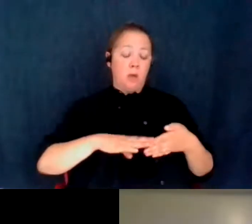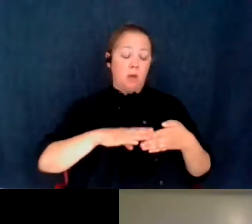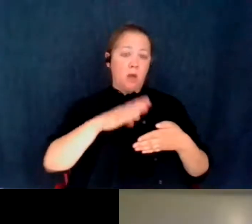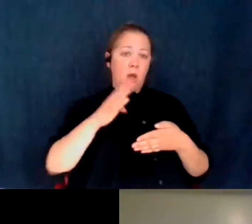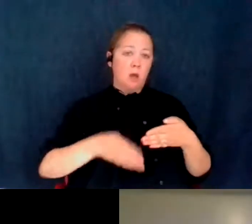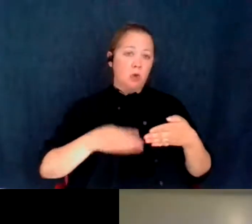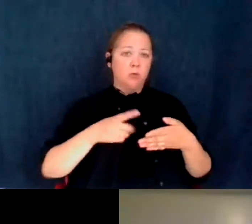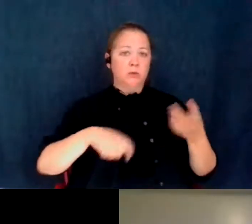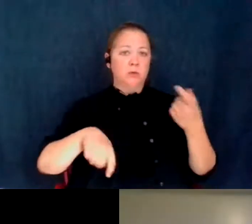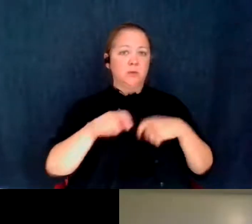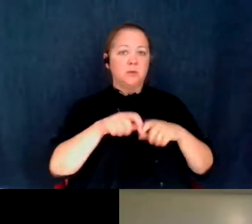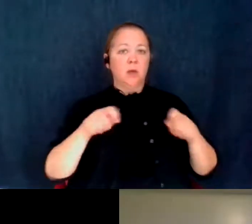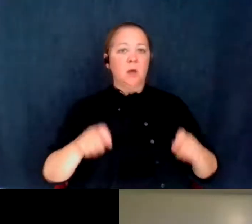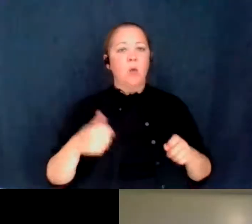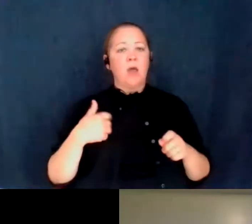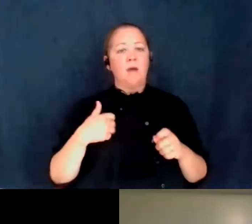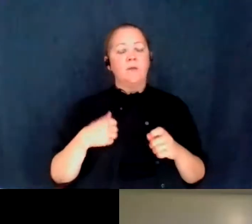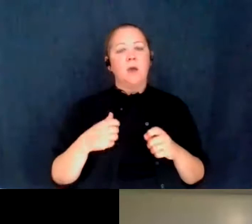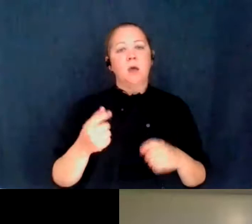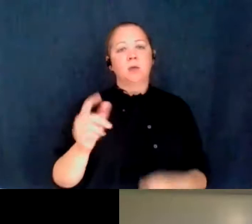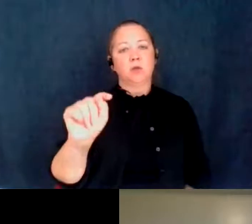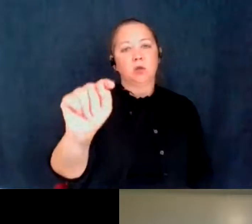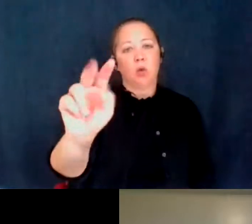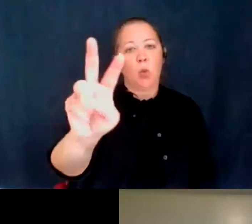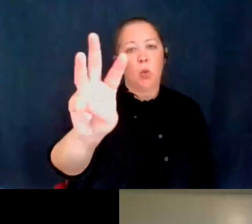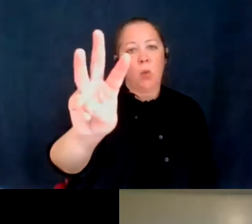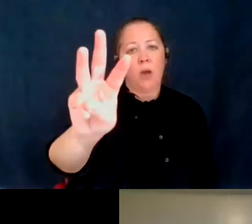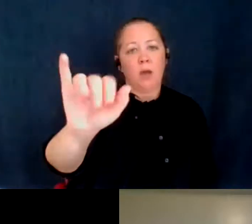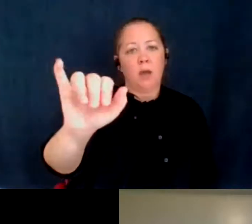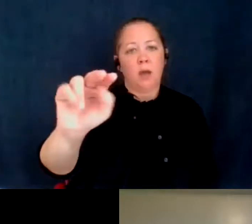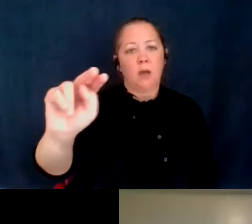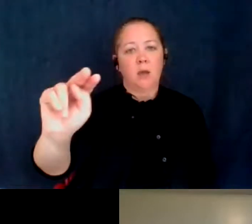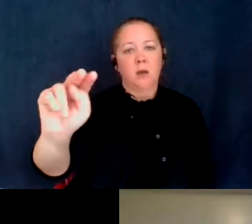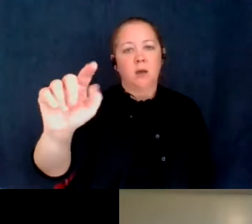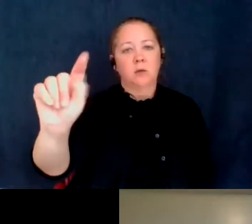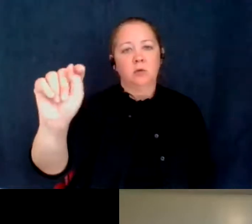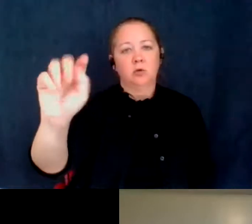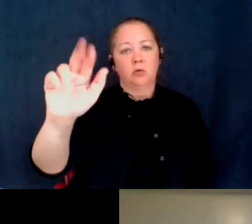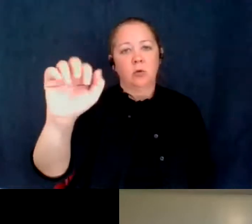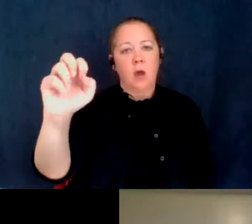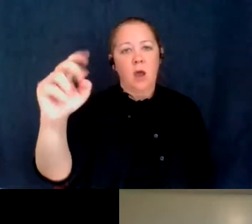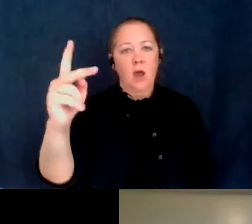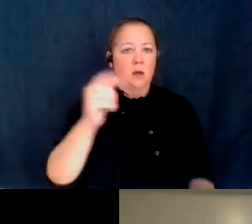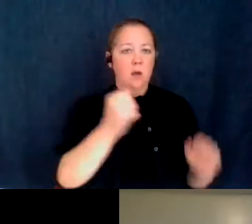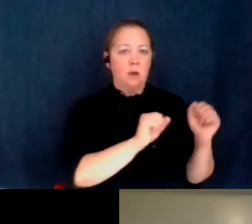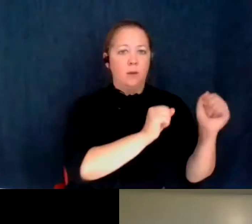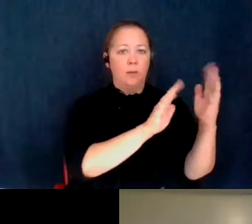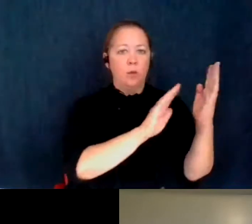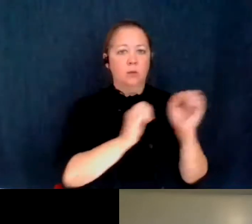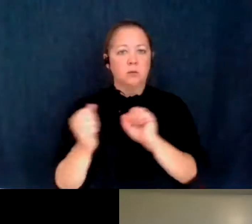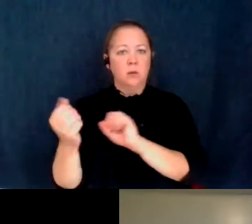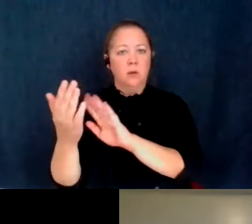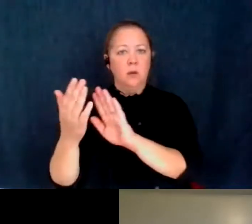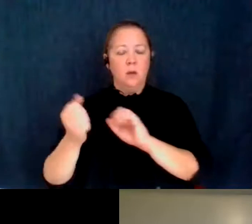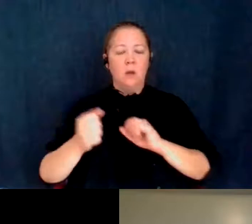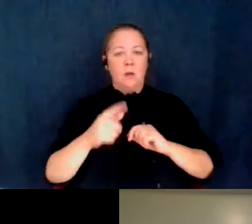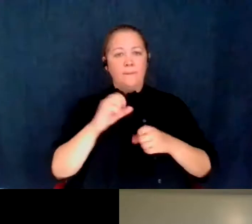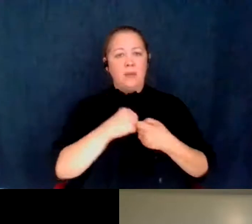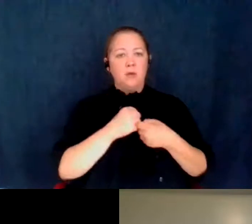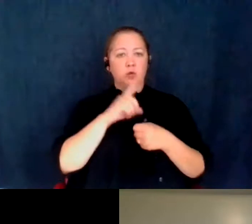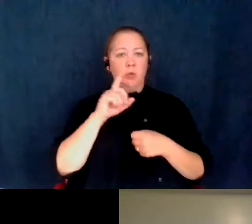the twin track approach by including people with disabilities in all of our projects, and then also creating some programming